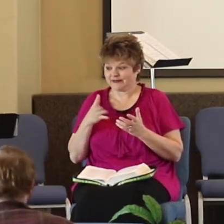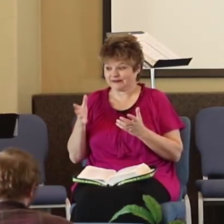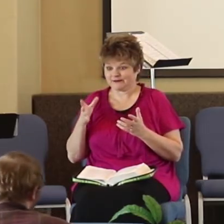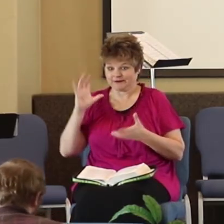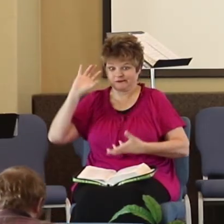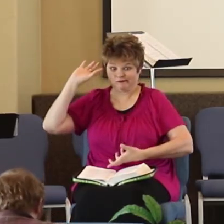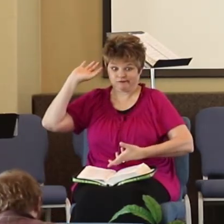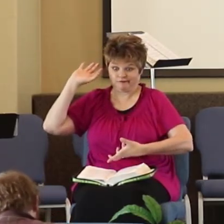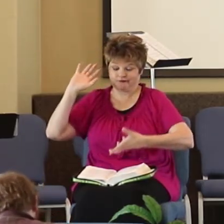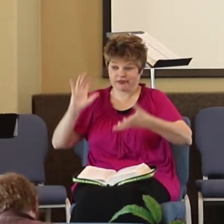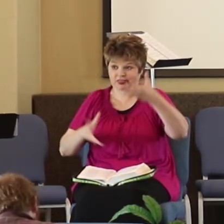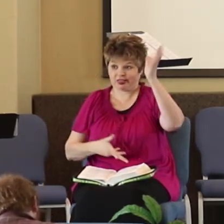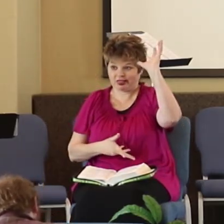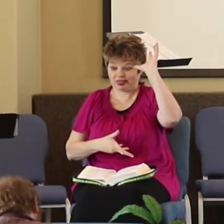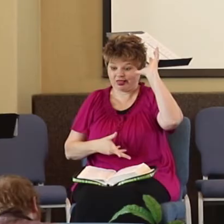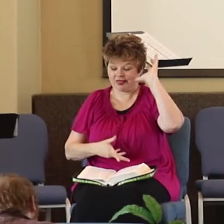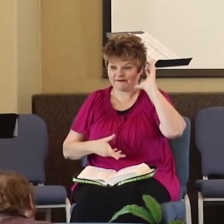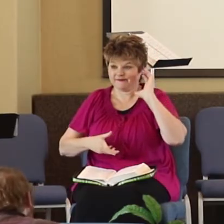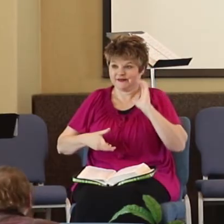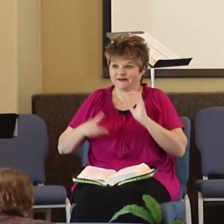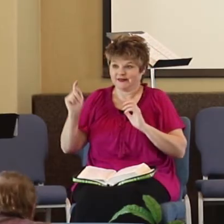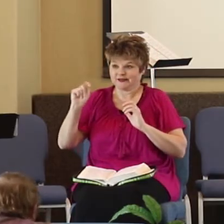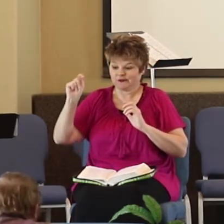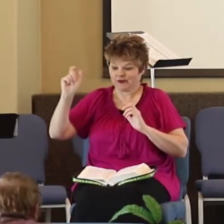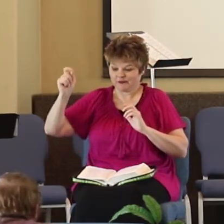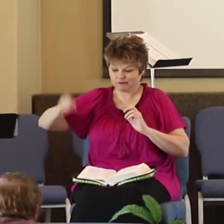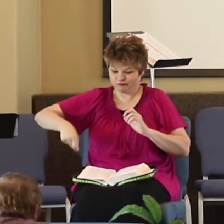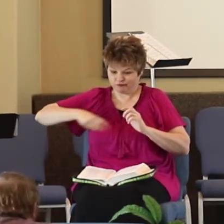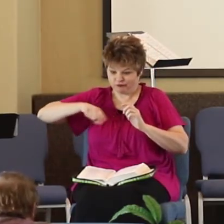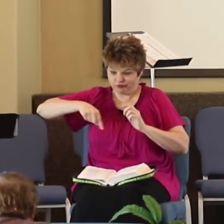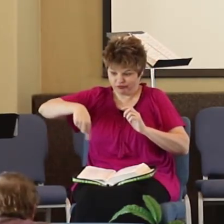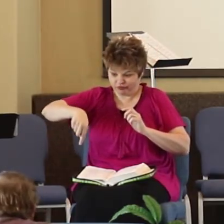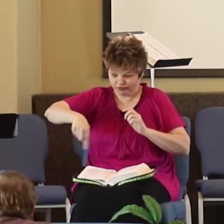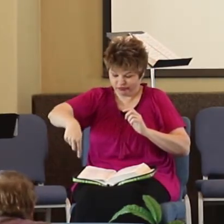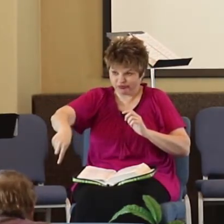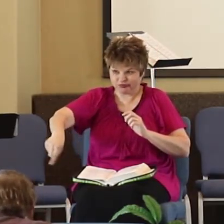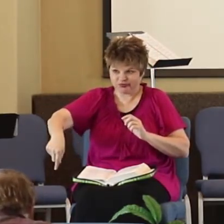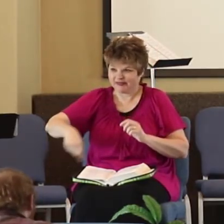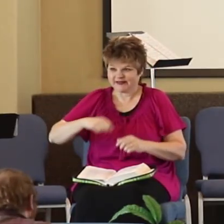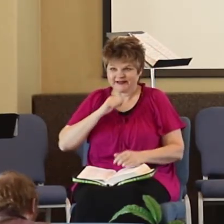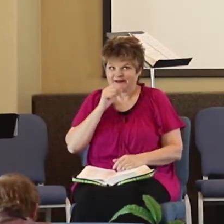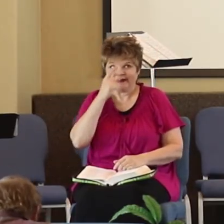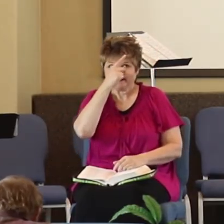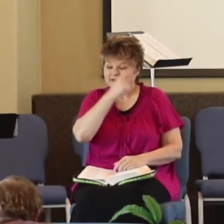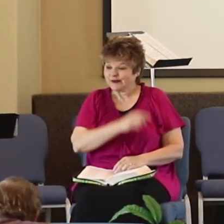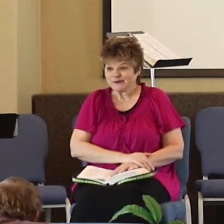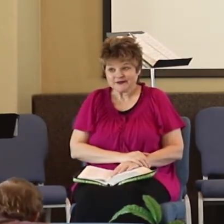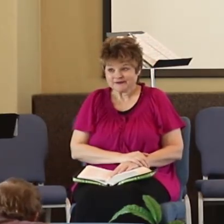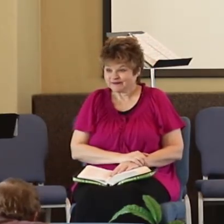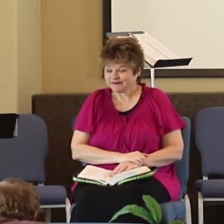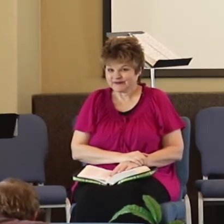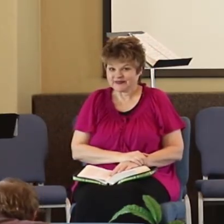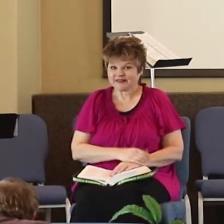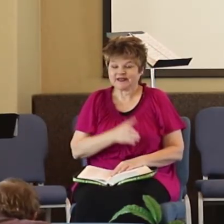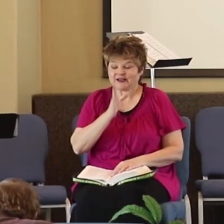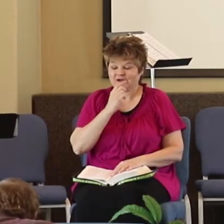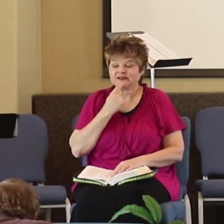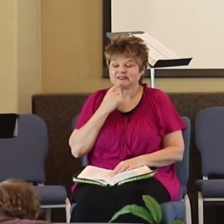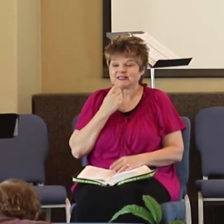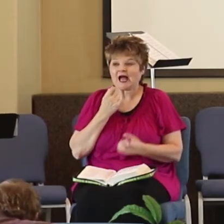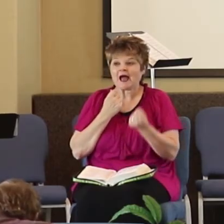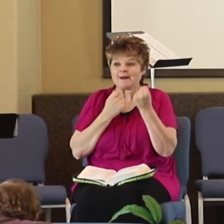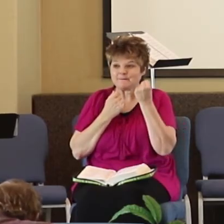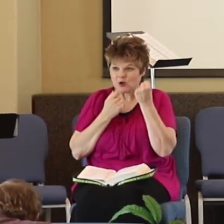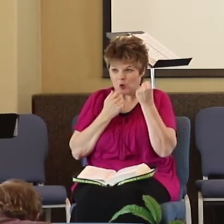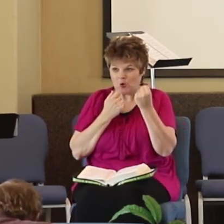going to swirl down as he flushes the world? Not to him. He says, I'm holding